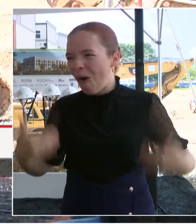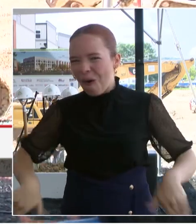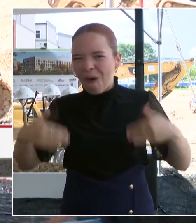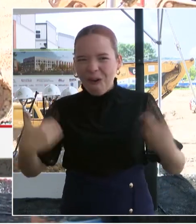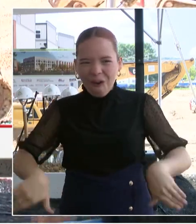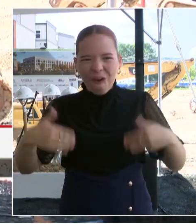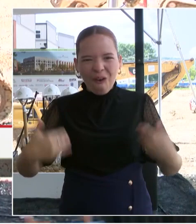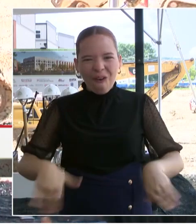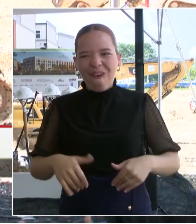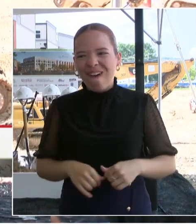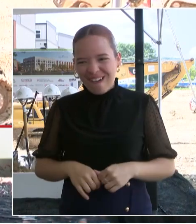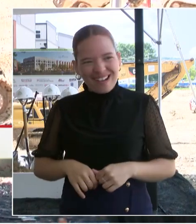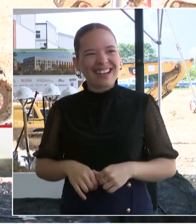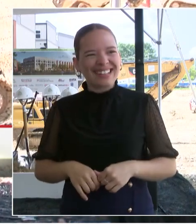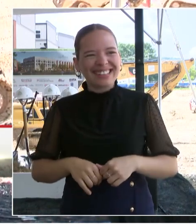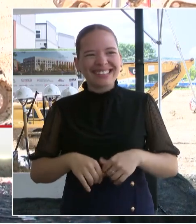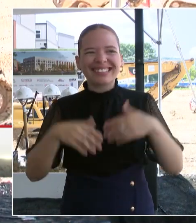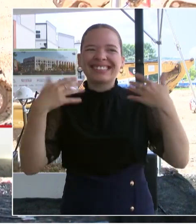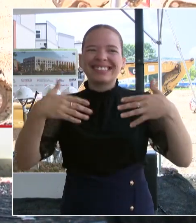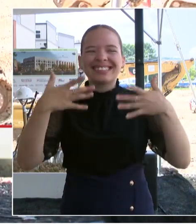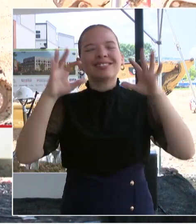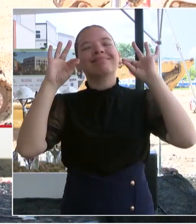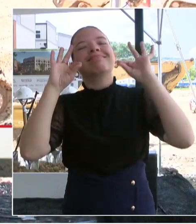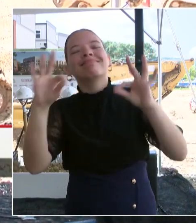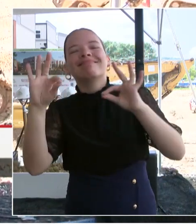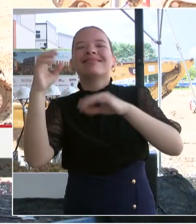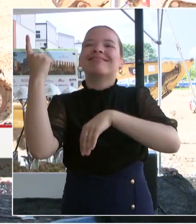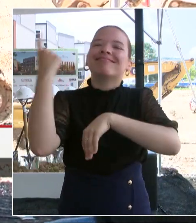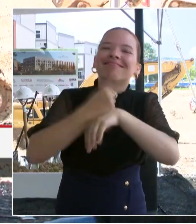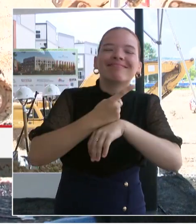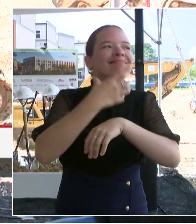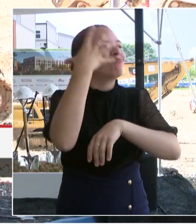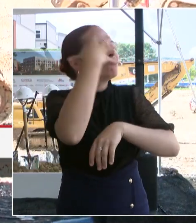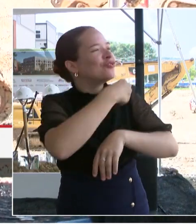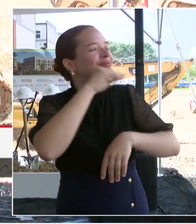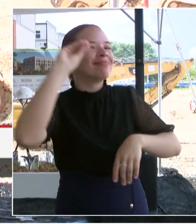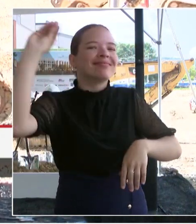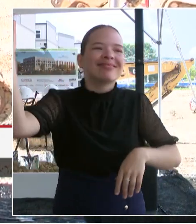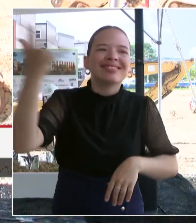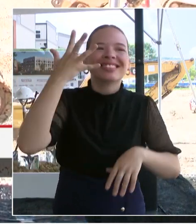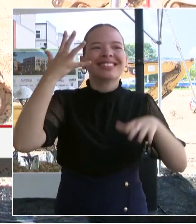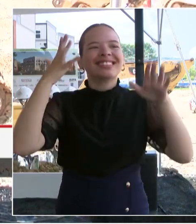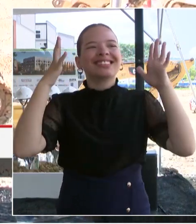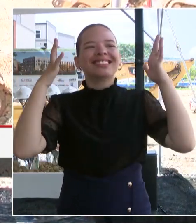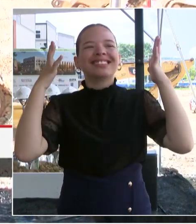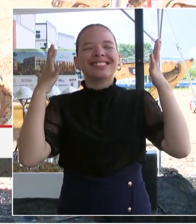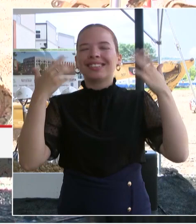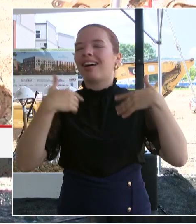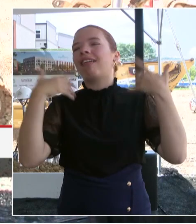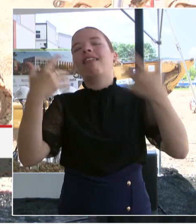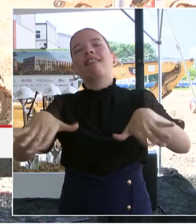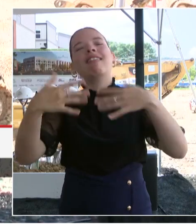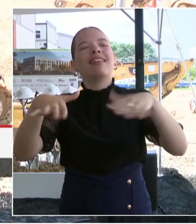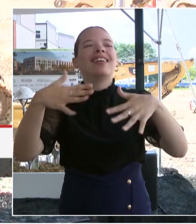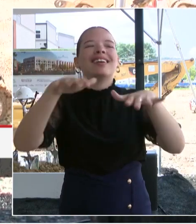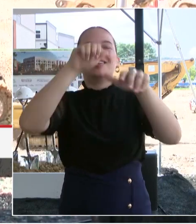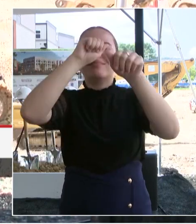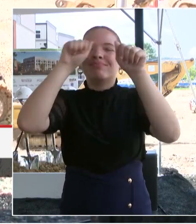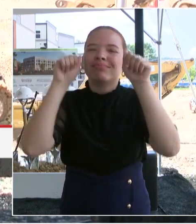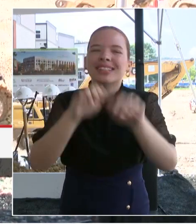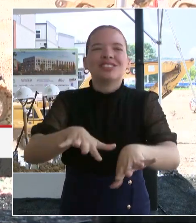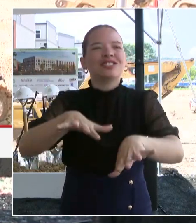Isn't it a nice day to be out? We're blessed with the sunshine and not too much heat. Just a great